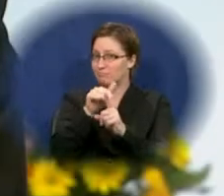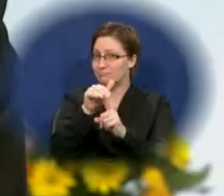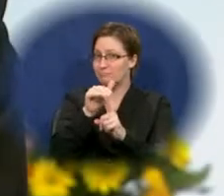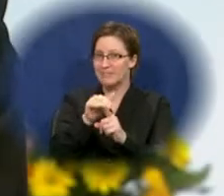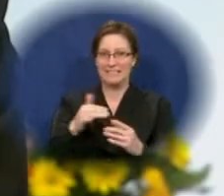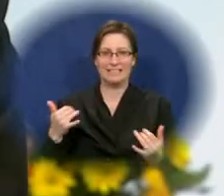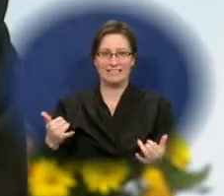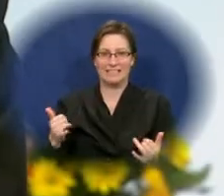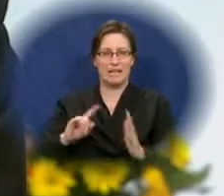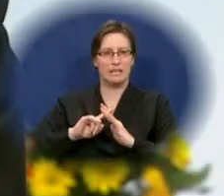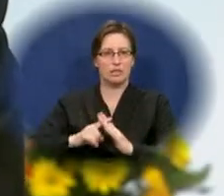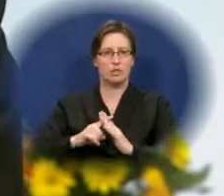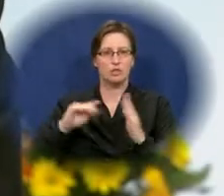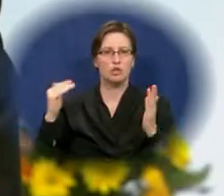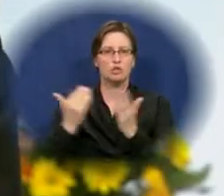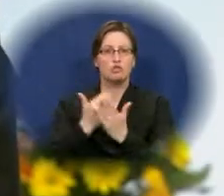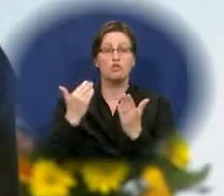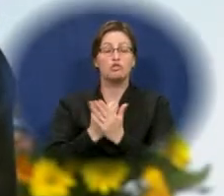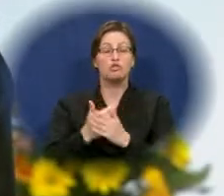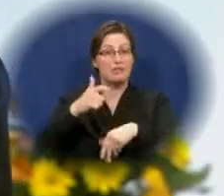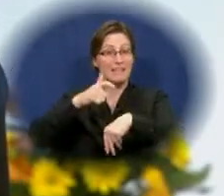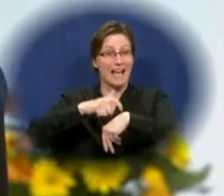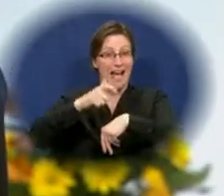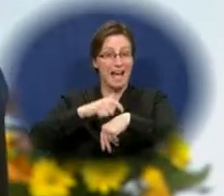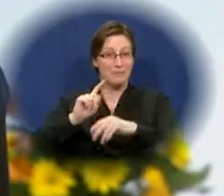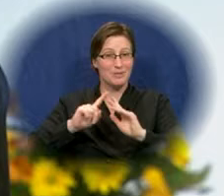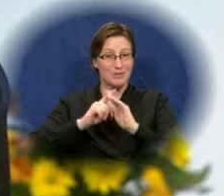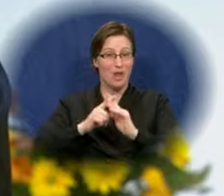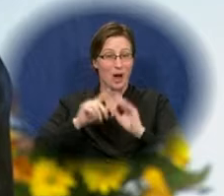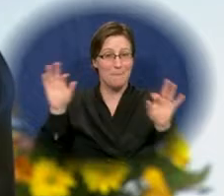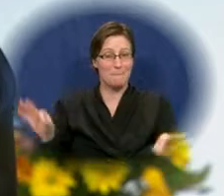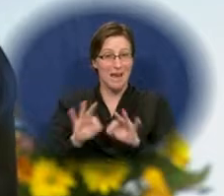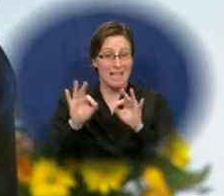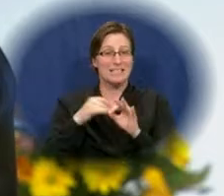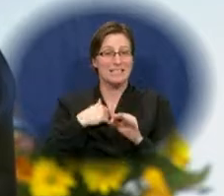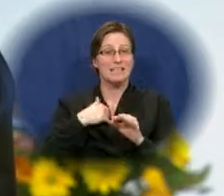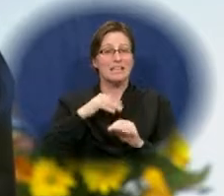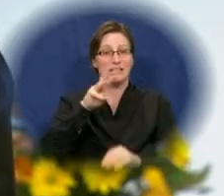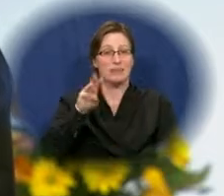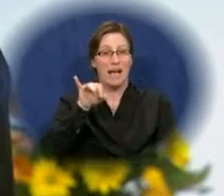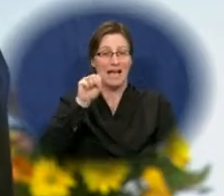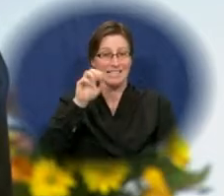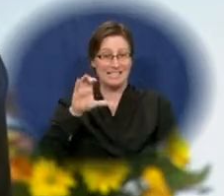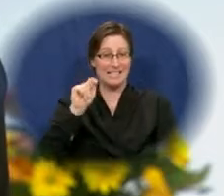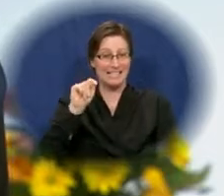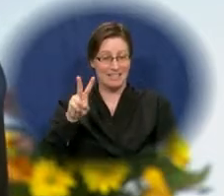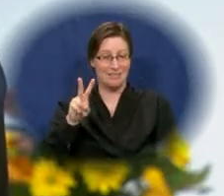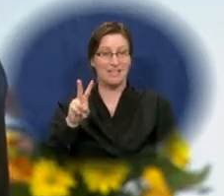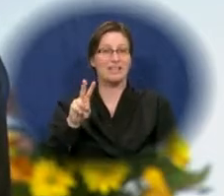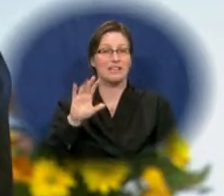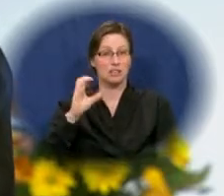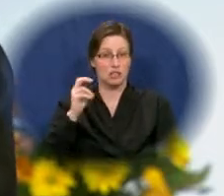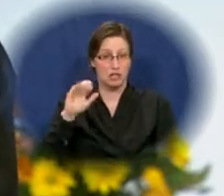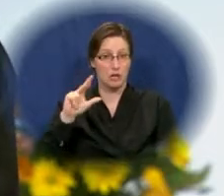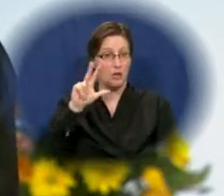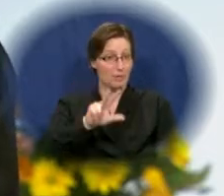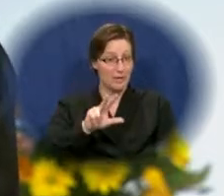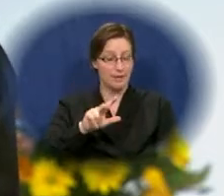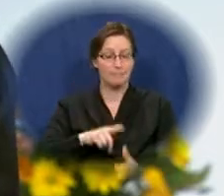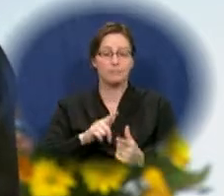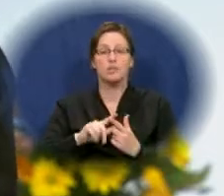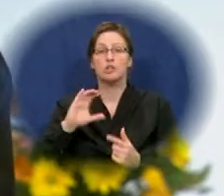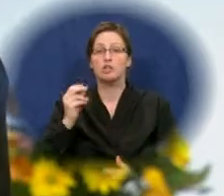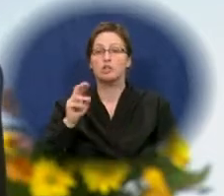today begins the new airing times of the weekly television mass on WISC-TV Channel 3 and